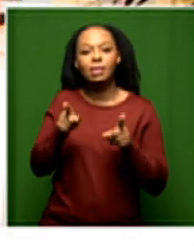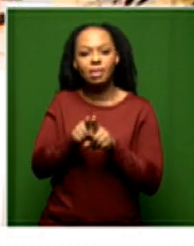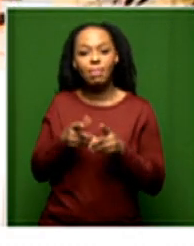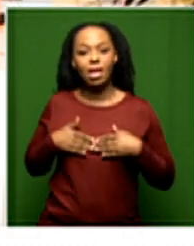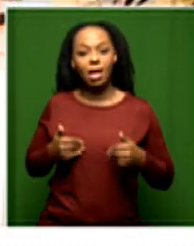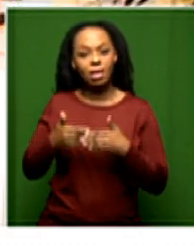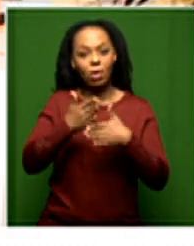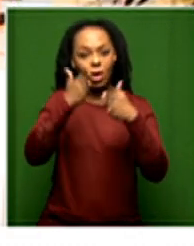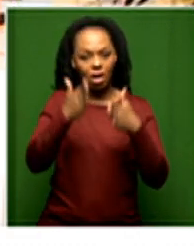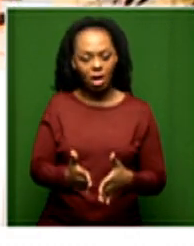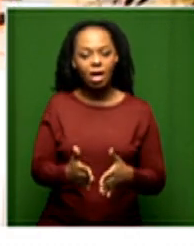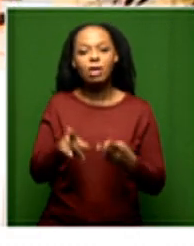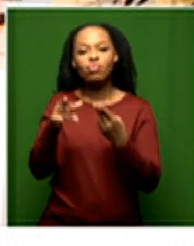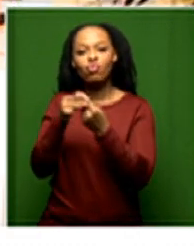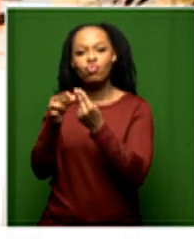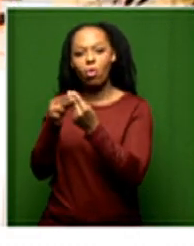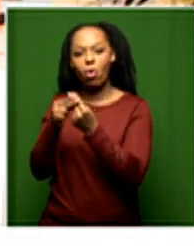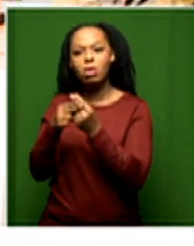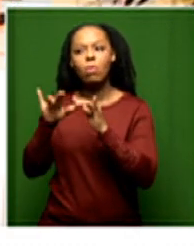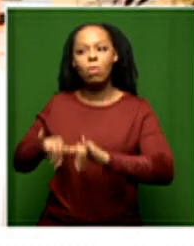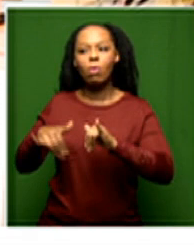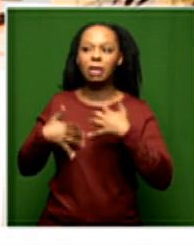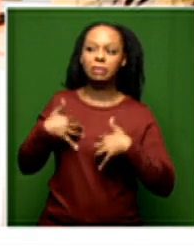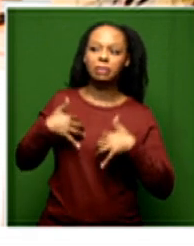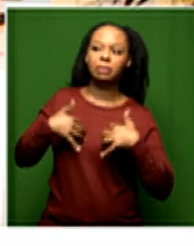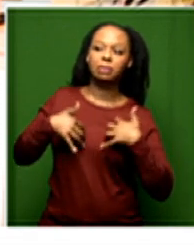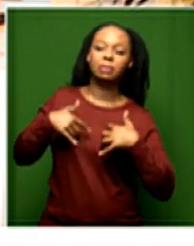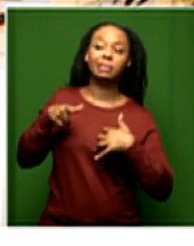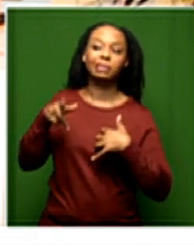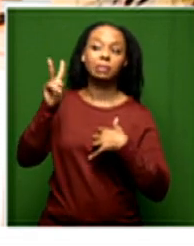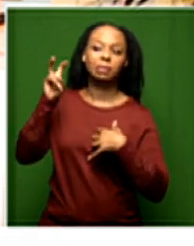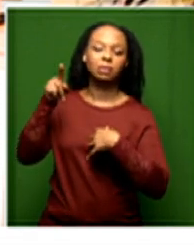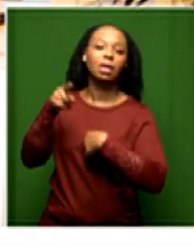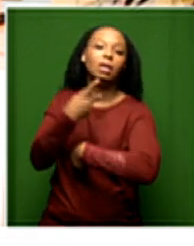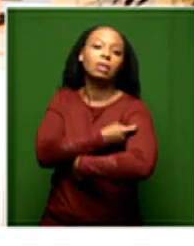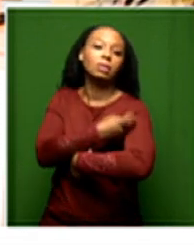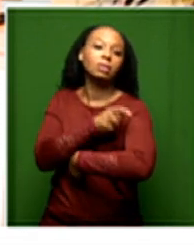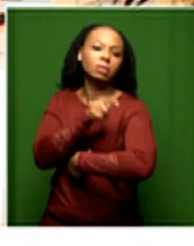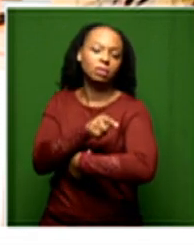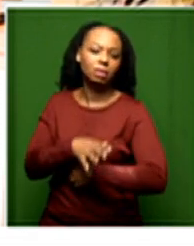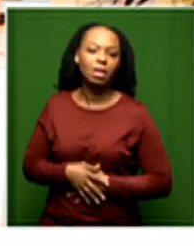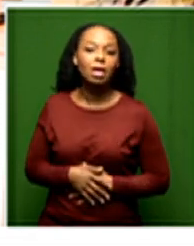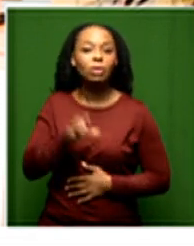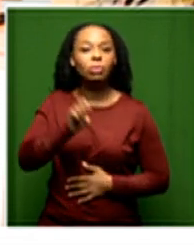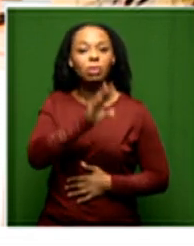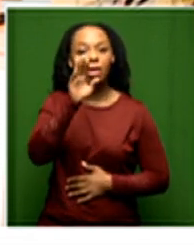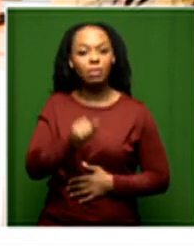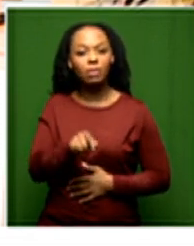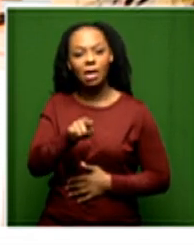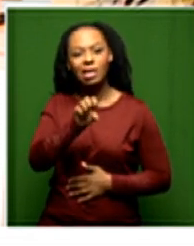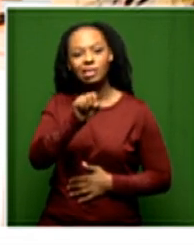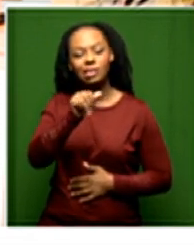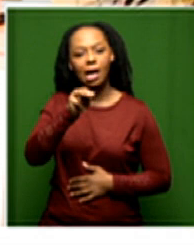and unions, most are in fact waiting in anticipation for these jabs. Now, the South African Medical Association, or